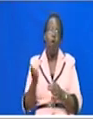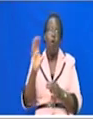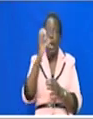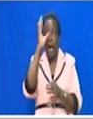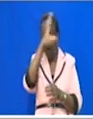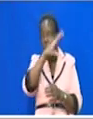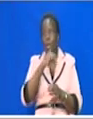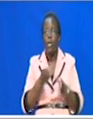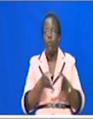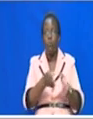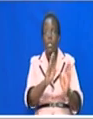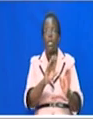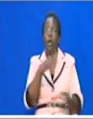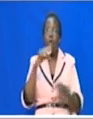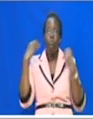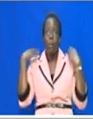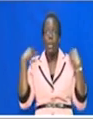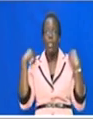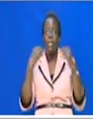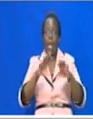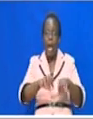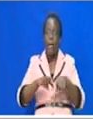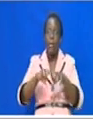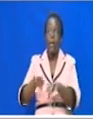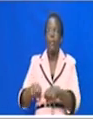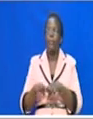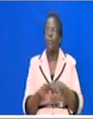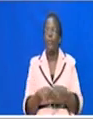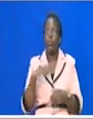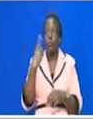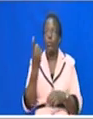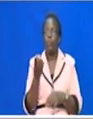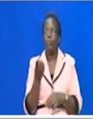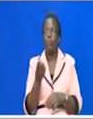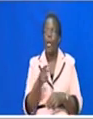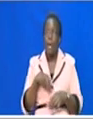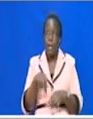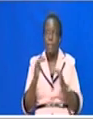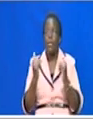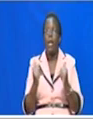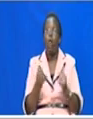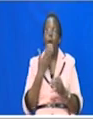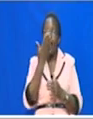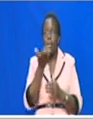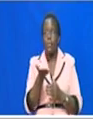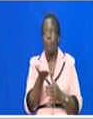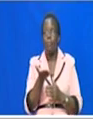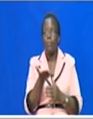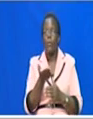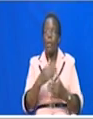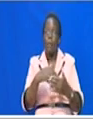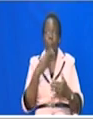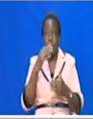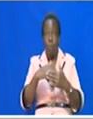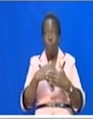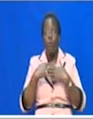African ways of practicing agriculture. So, let's now answer, before even we